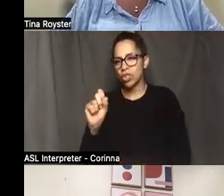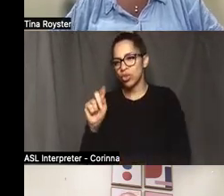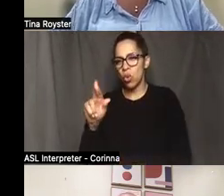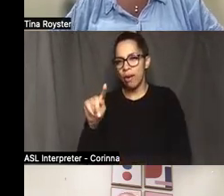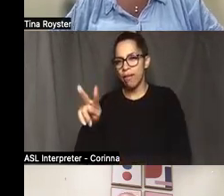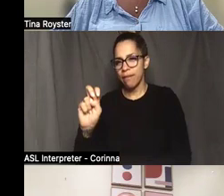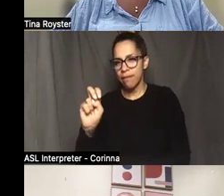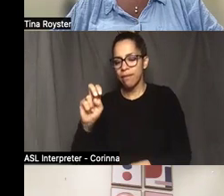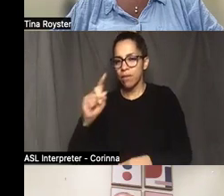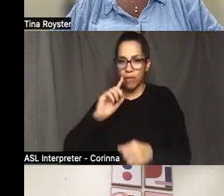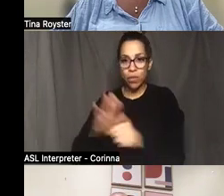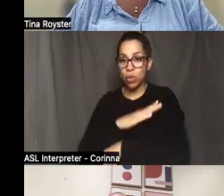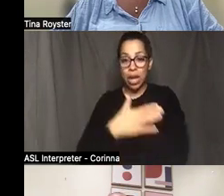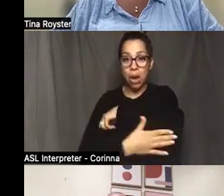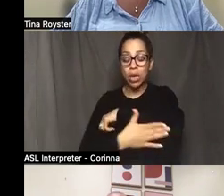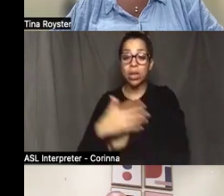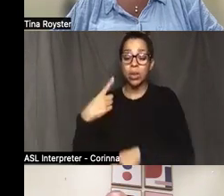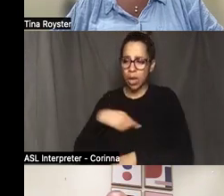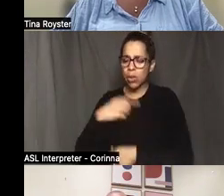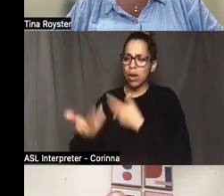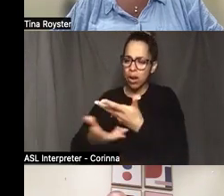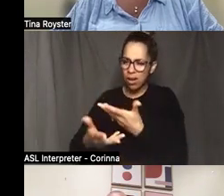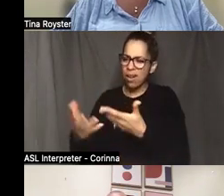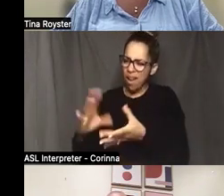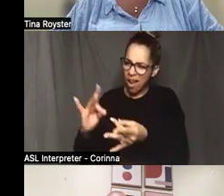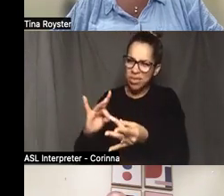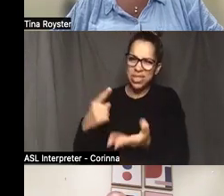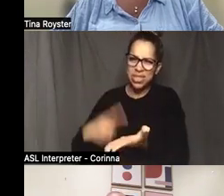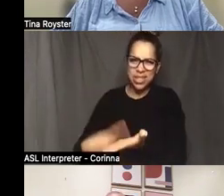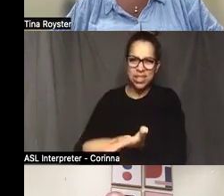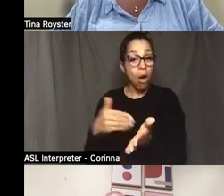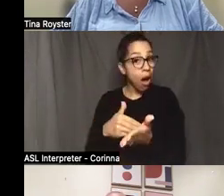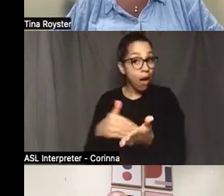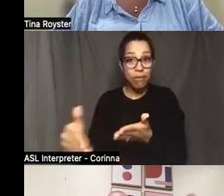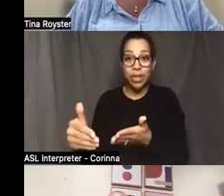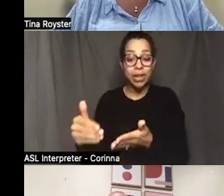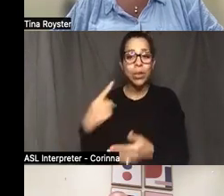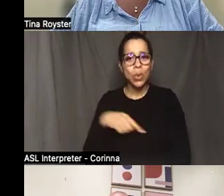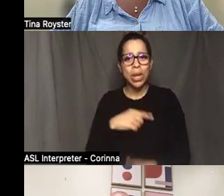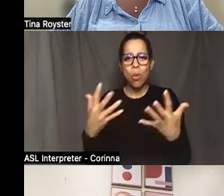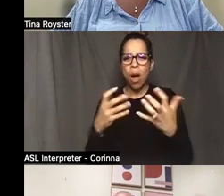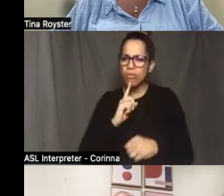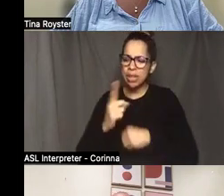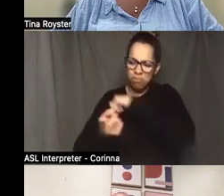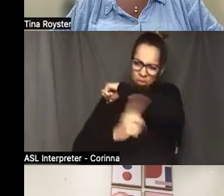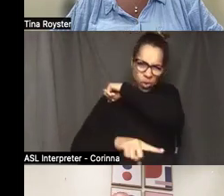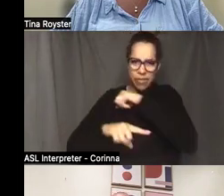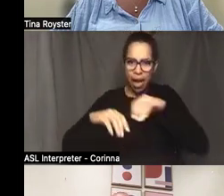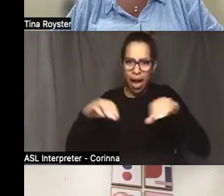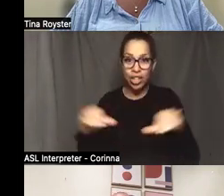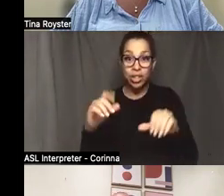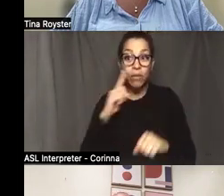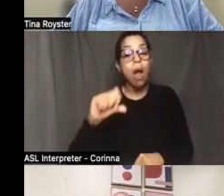we were commenting that very often we tend to want really punitive actions for someone else's